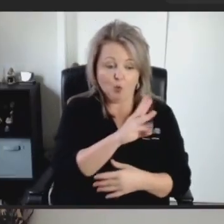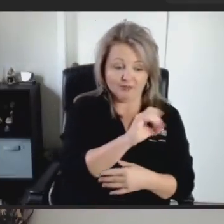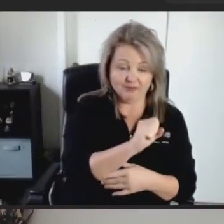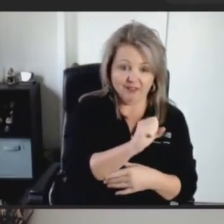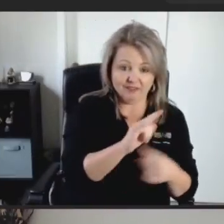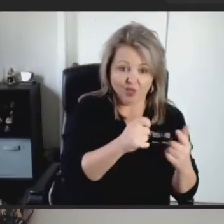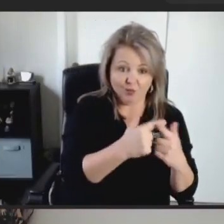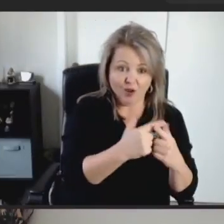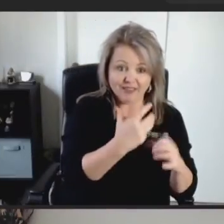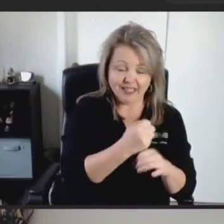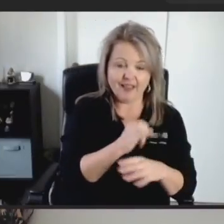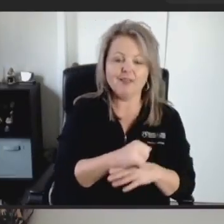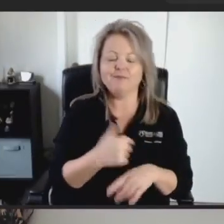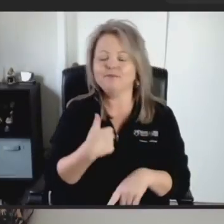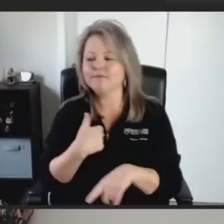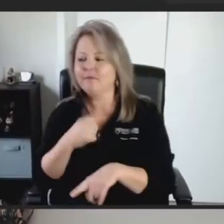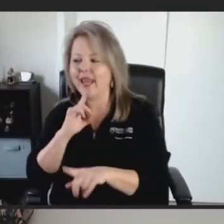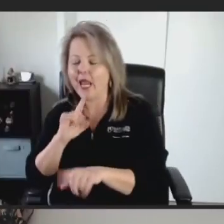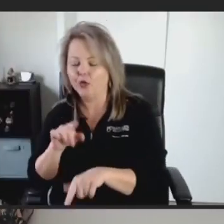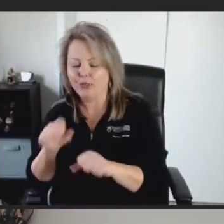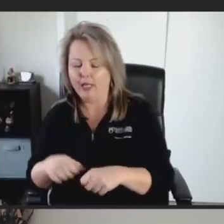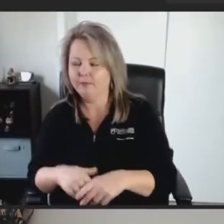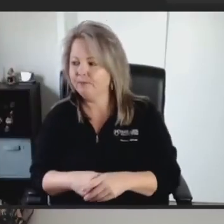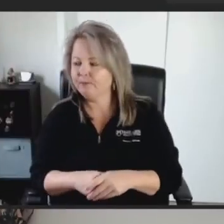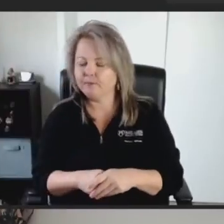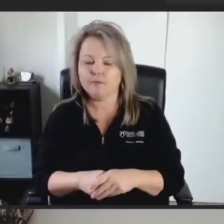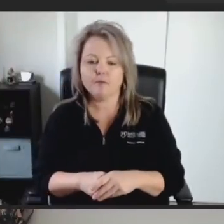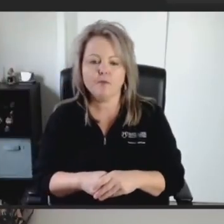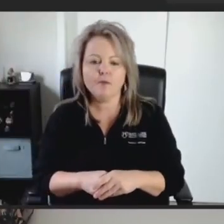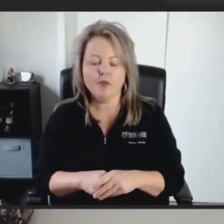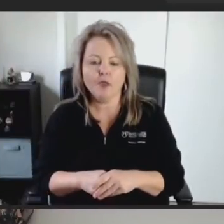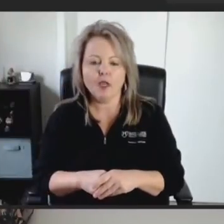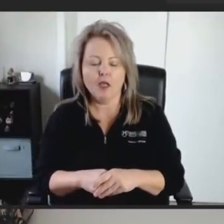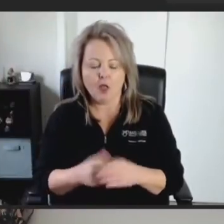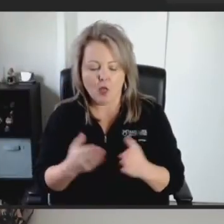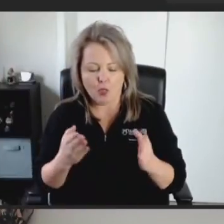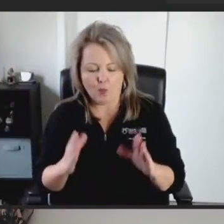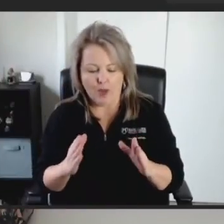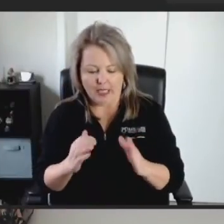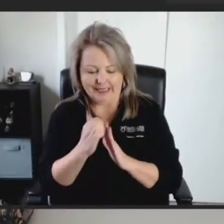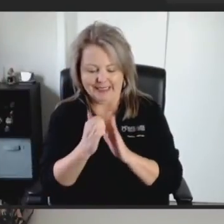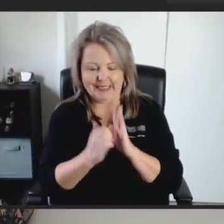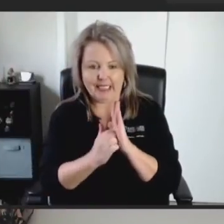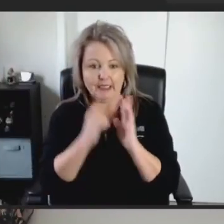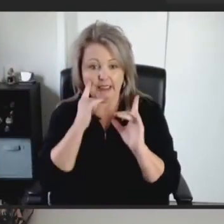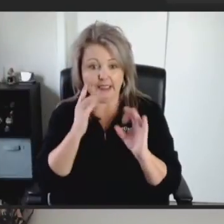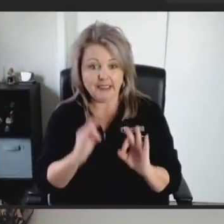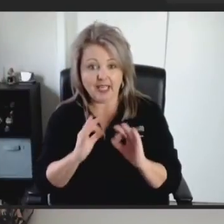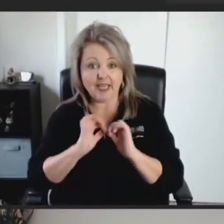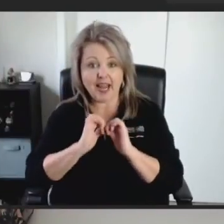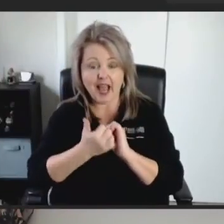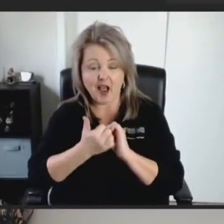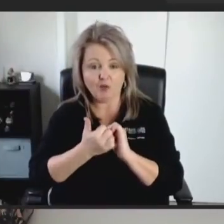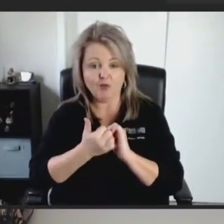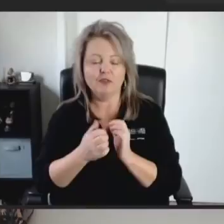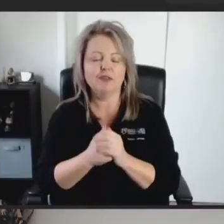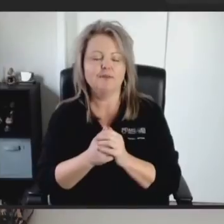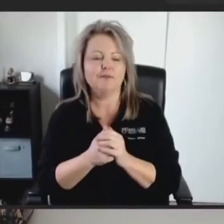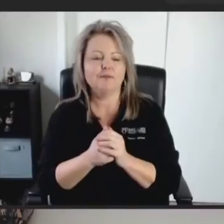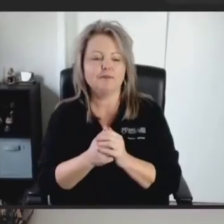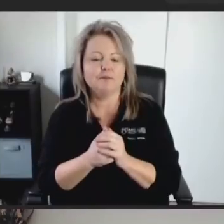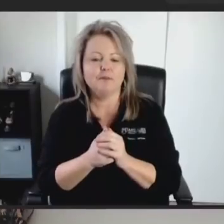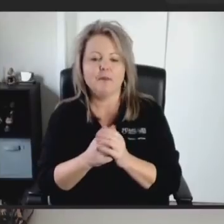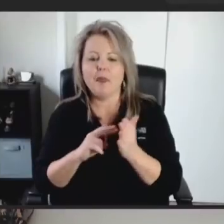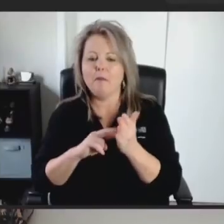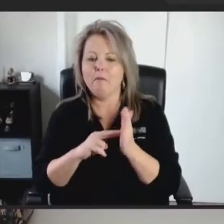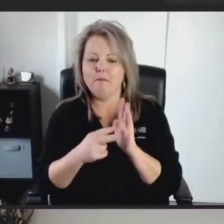I can answer that too. So the way that the state has decided to do this is that it's not